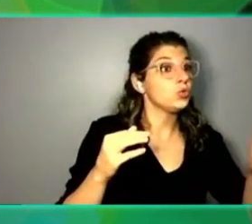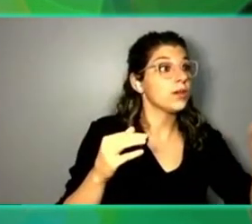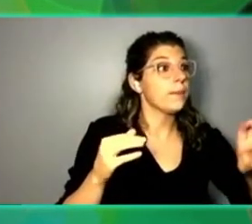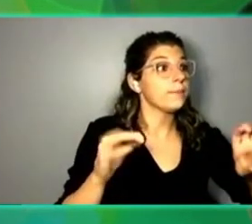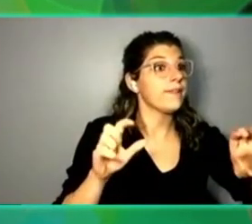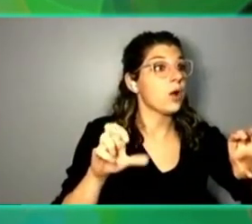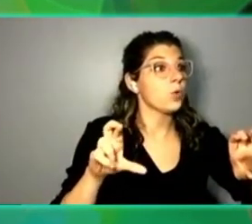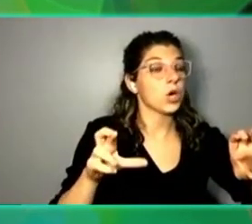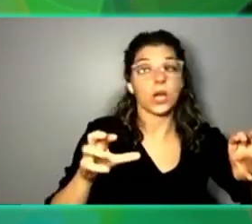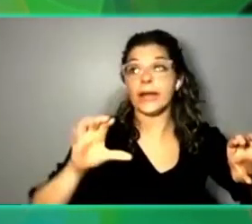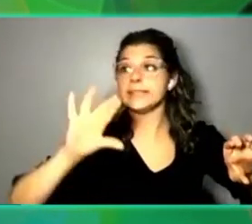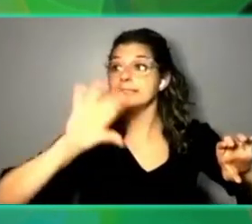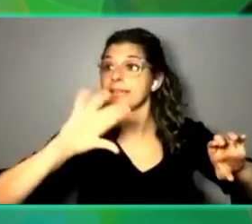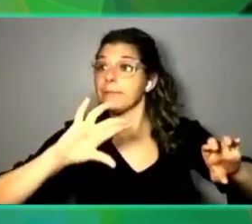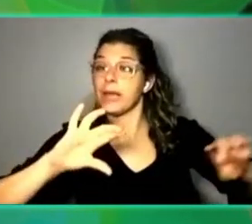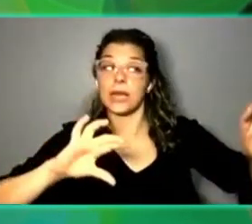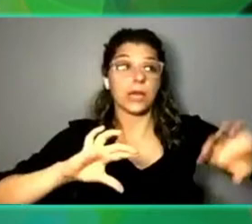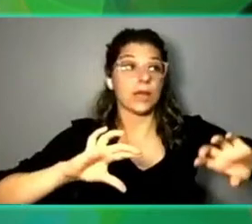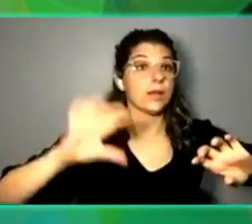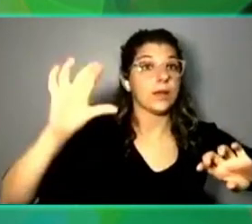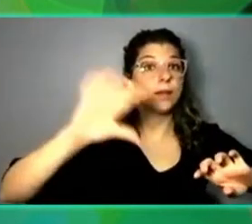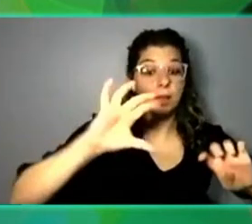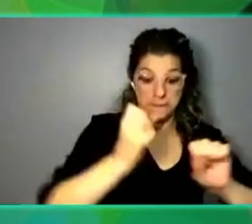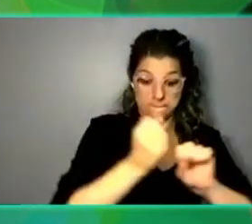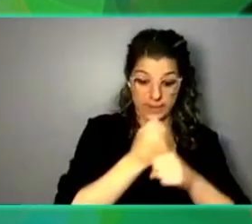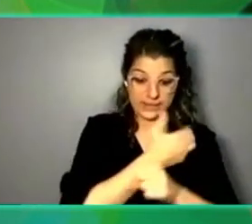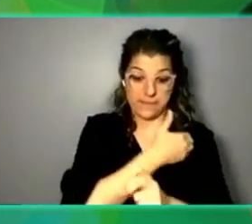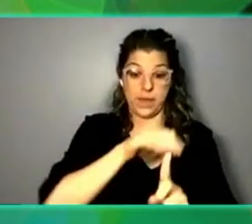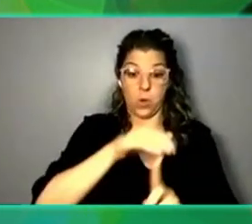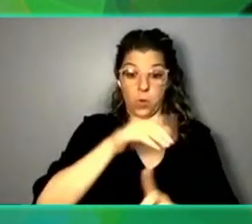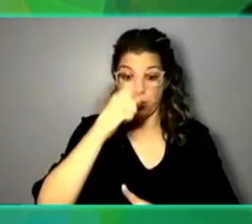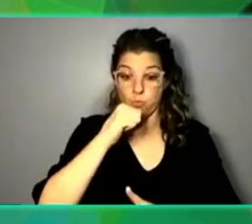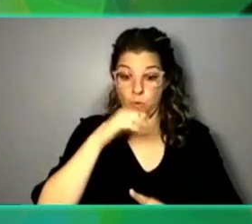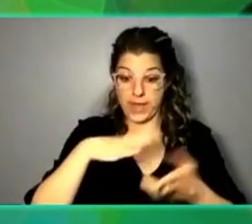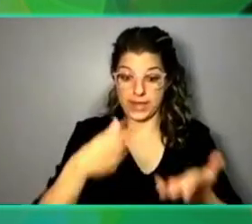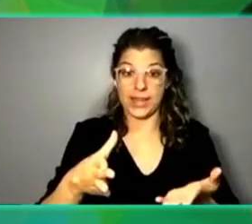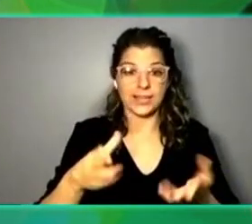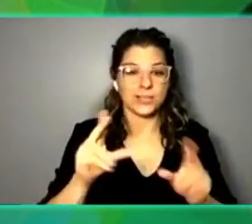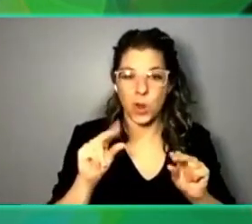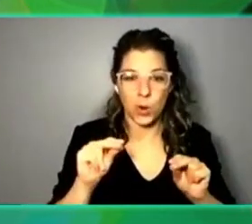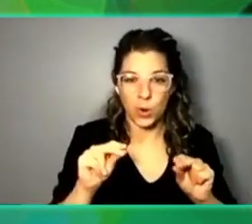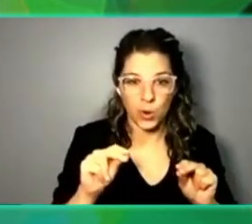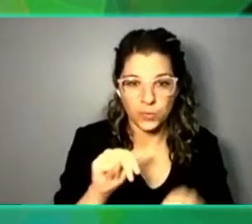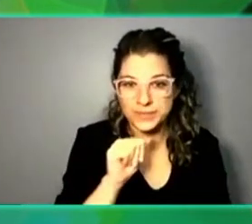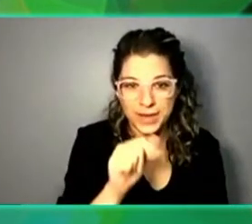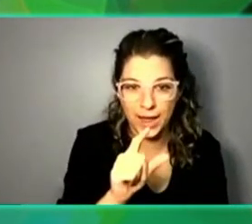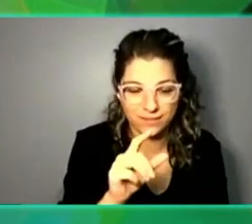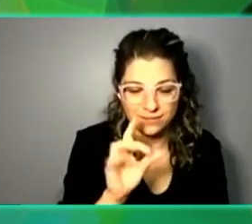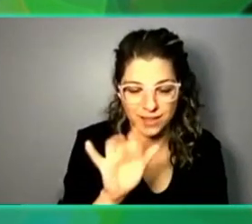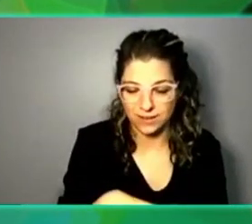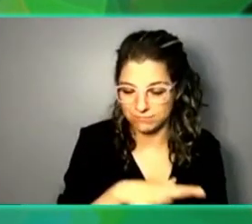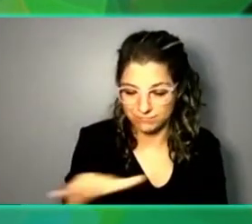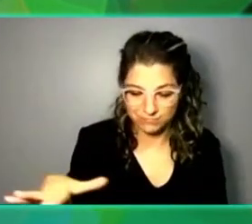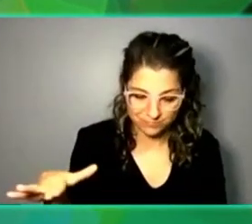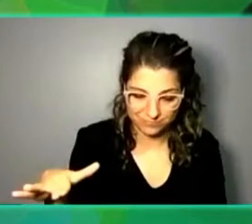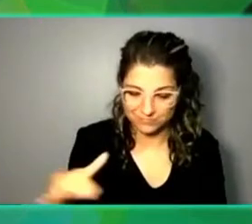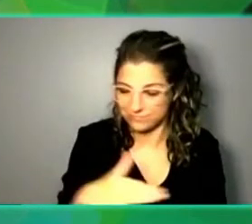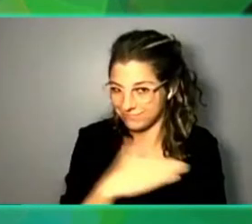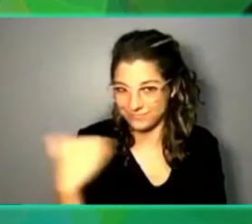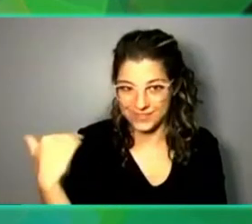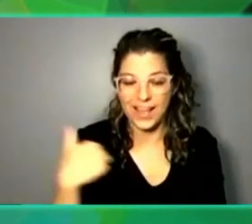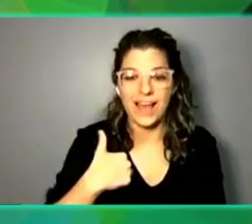cinnamon, some cayenne pepper, you know. You get a black woman. Right, exactly. I do think that